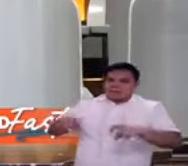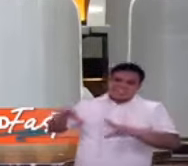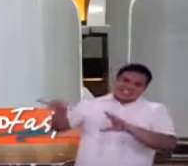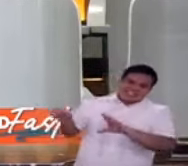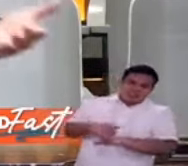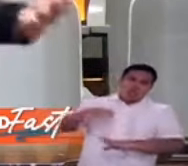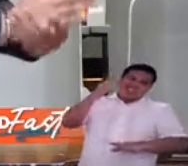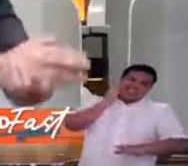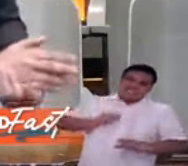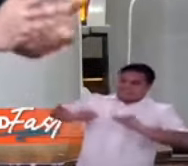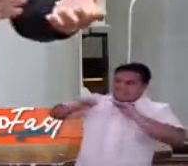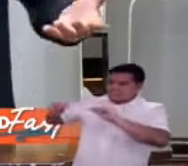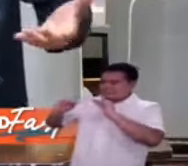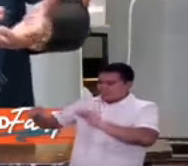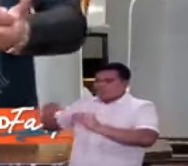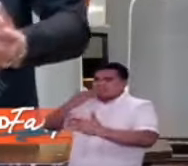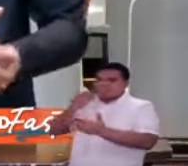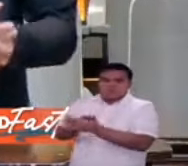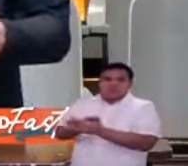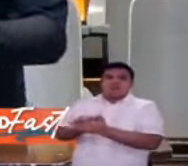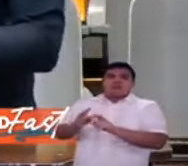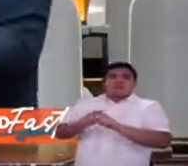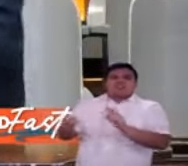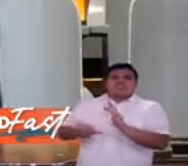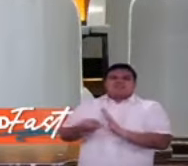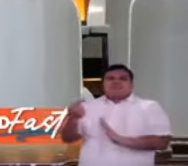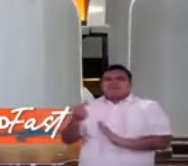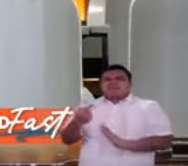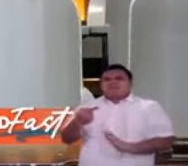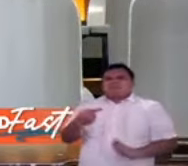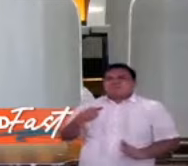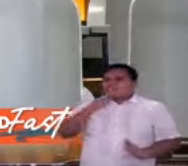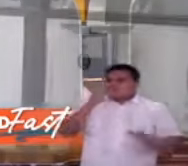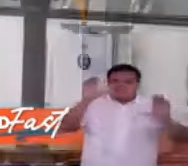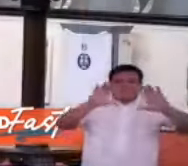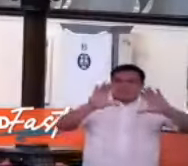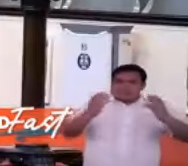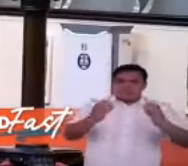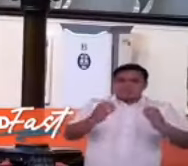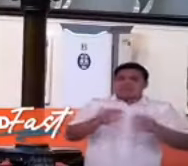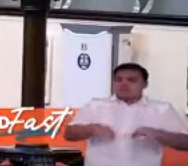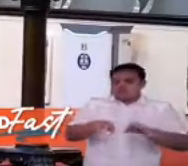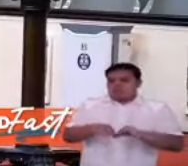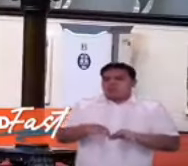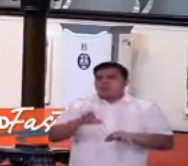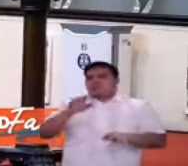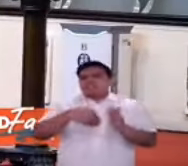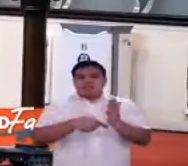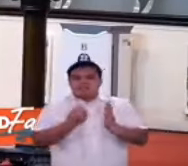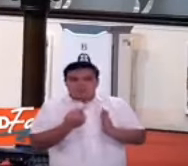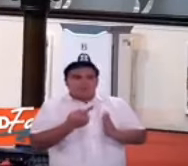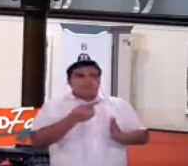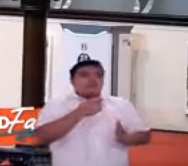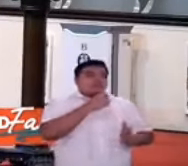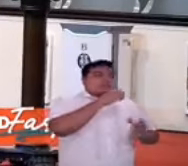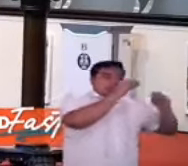can teach them, and good if we teach them. Sometimes we let only the Sunday school teacher teach them. Sometimes we let